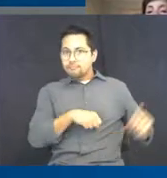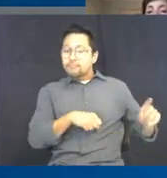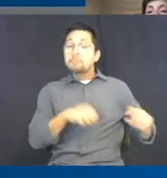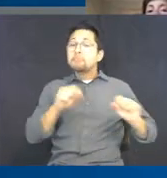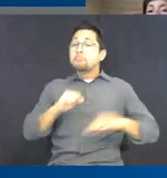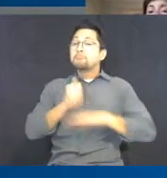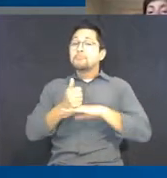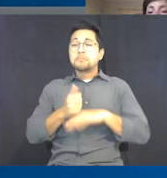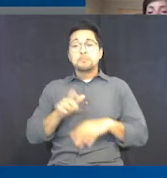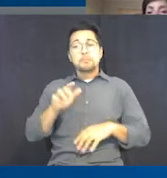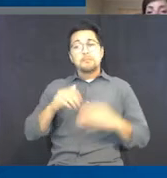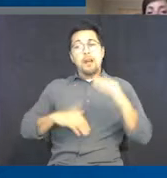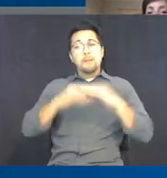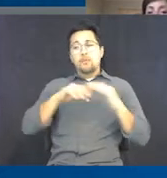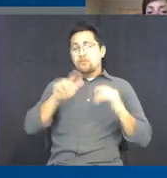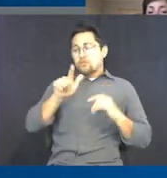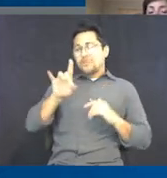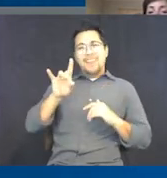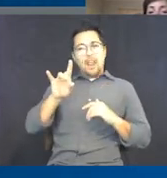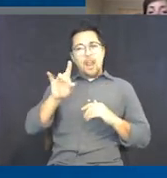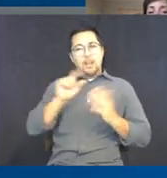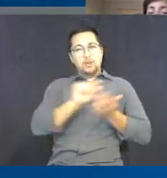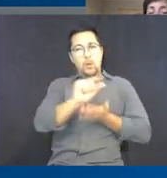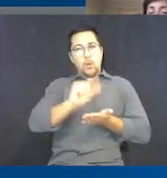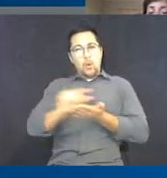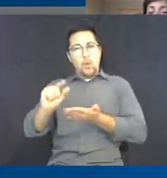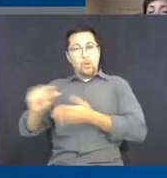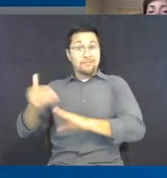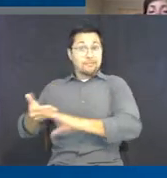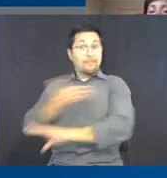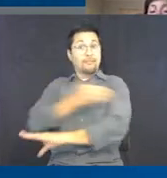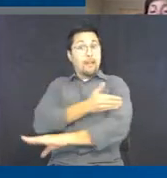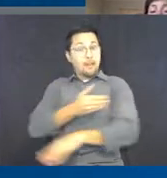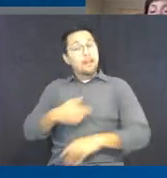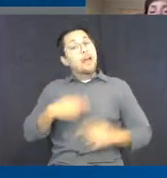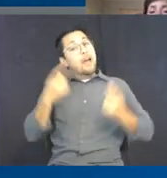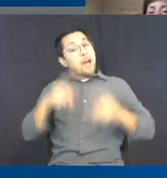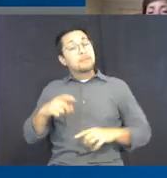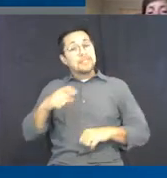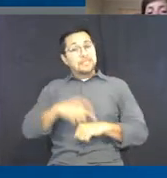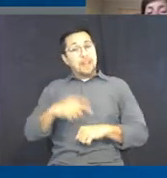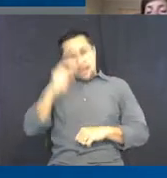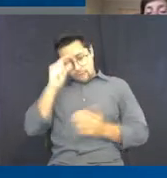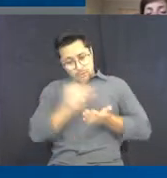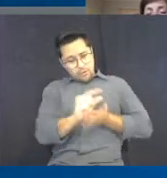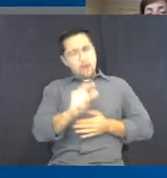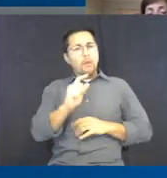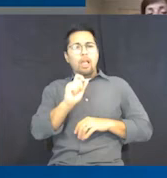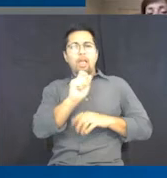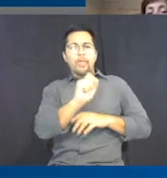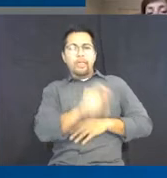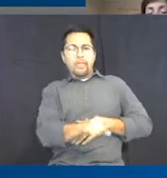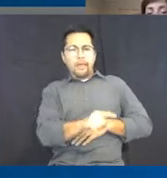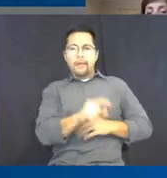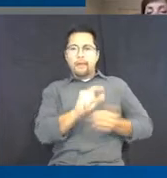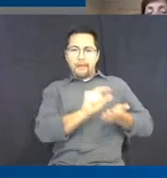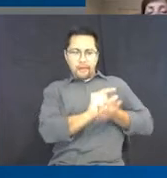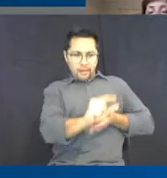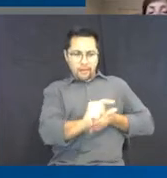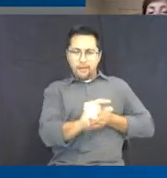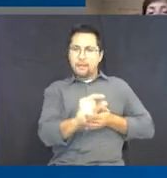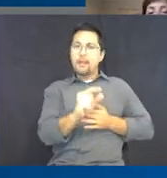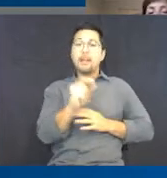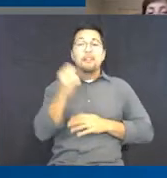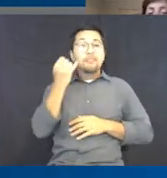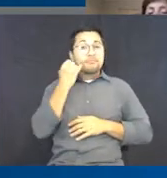up those step 2 alerts or reminder prompts. The way I use this with my dad is if he doesn't access his medicine